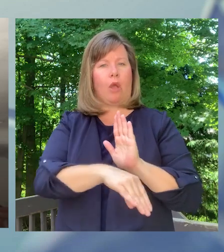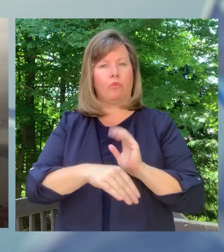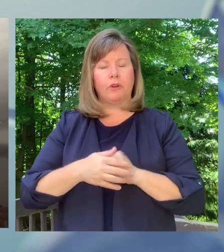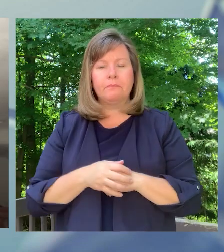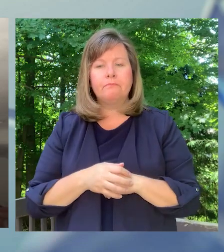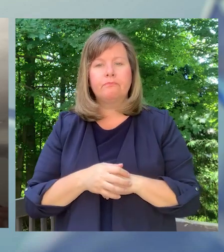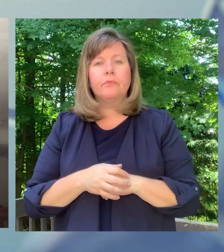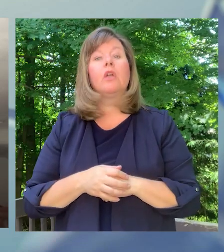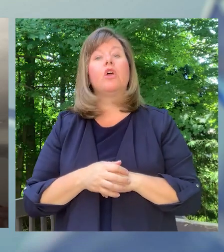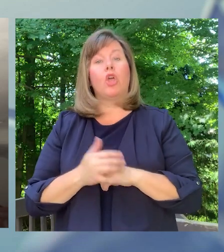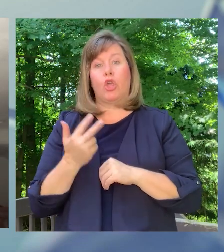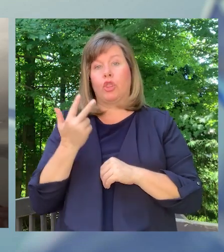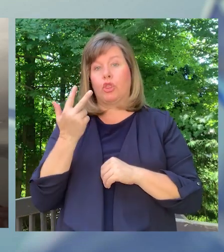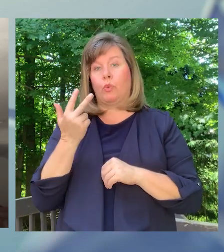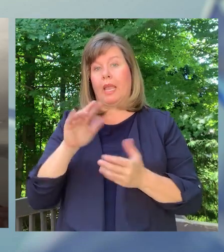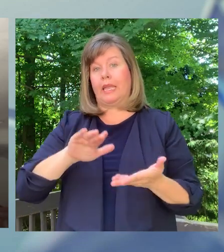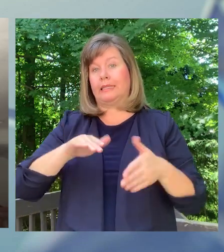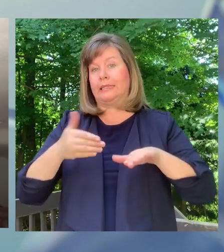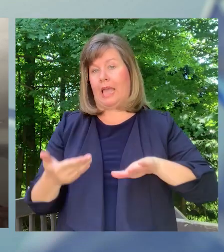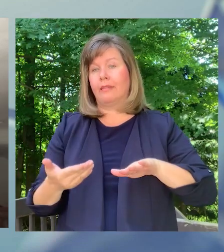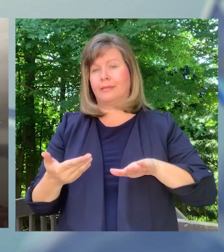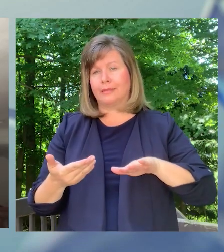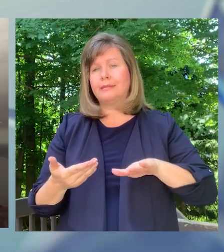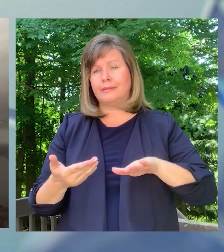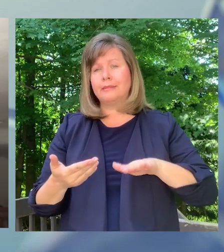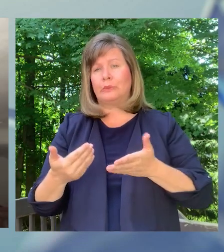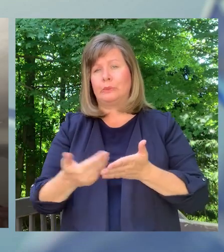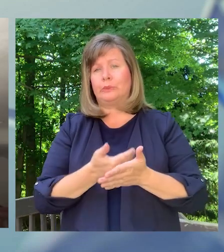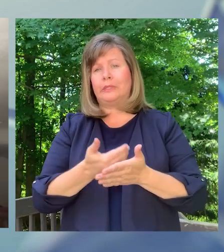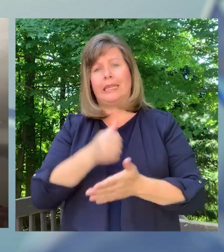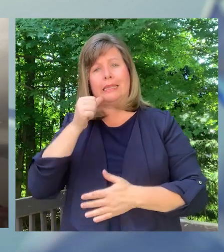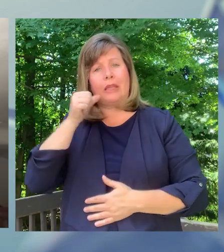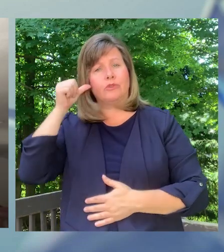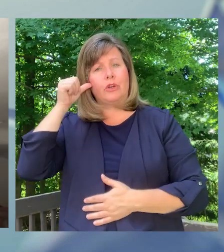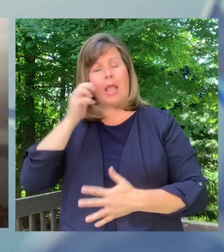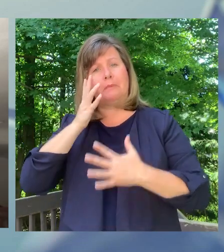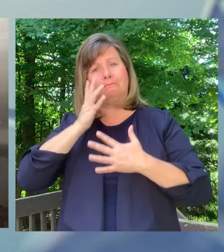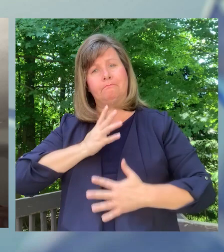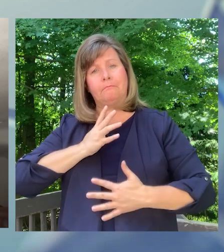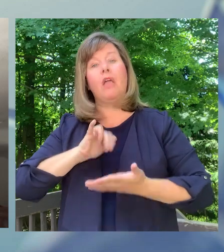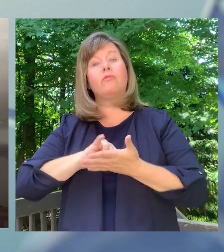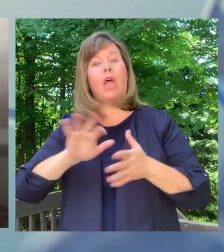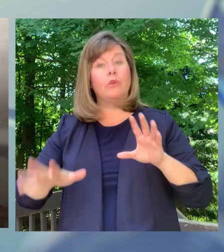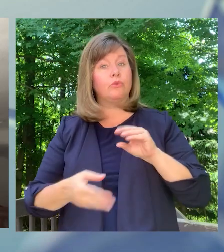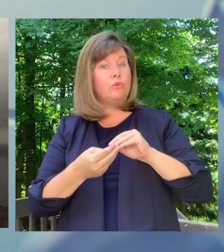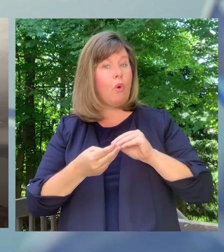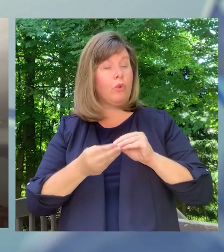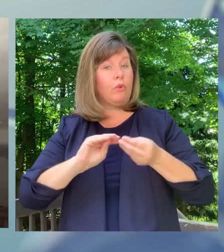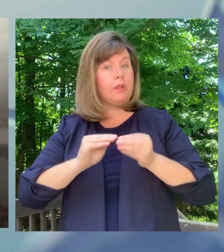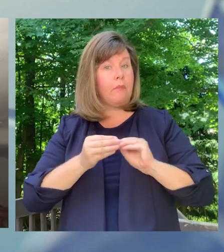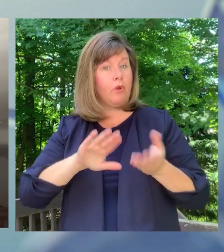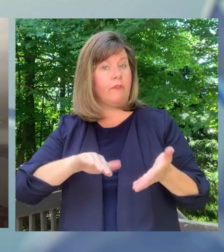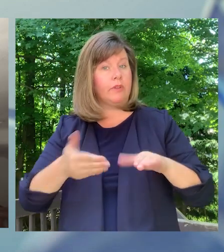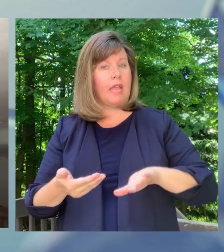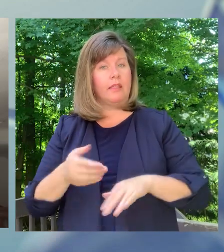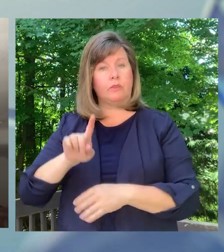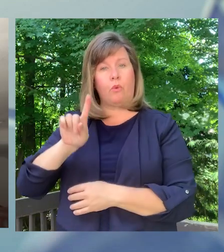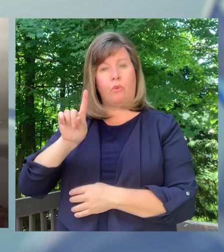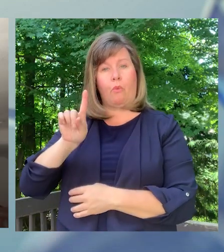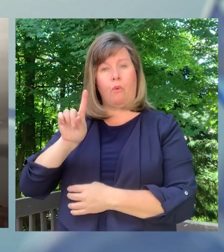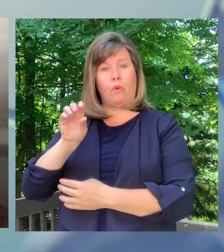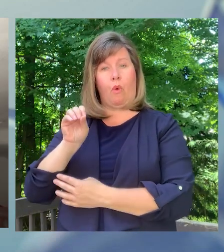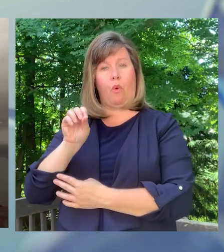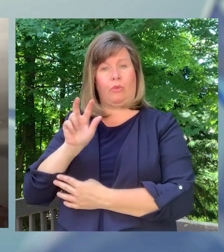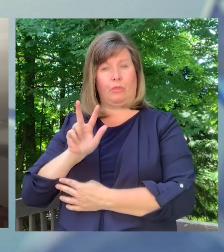We did have 3 deaths reported yesterday, unfortunately, and that brings that total to 103 as